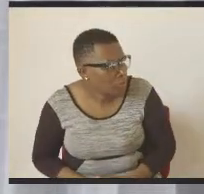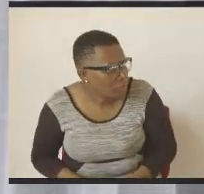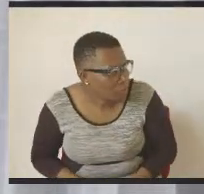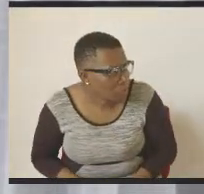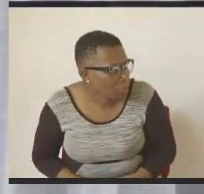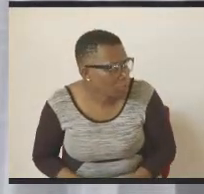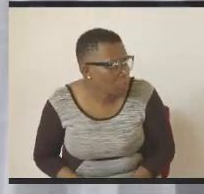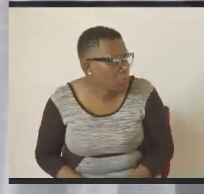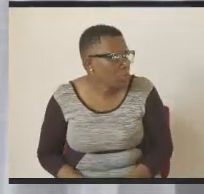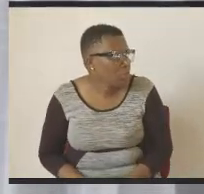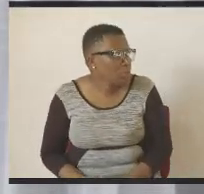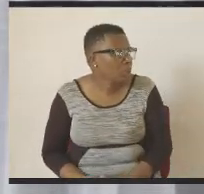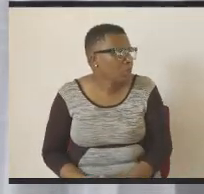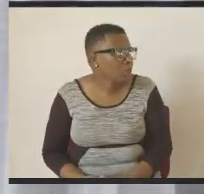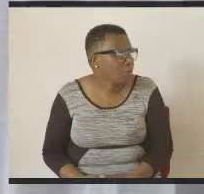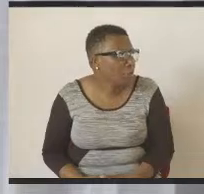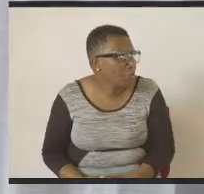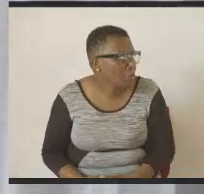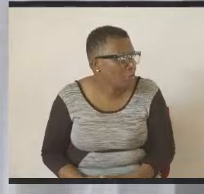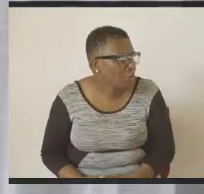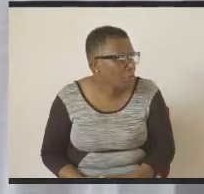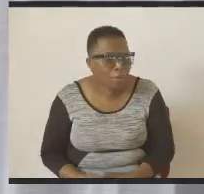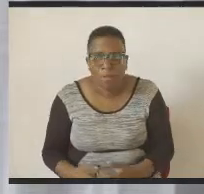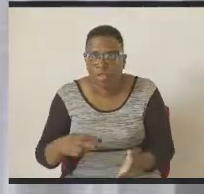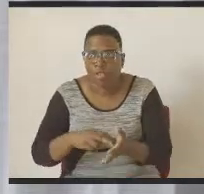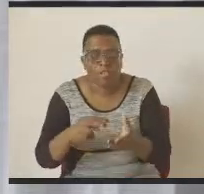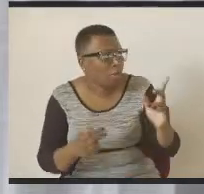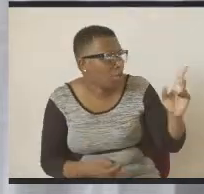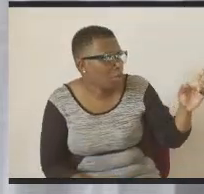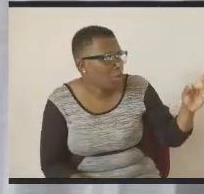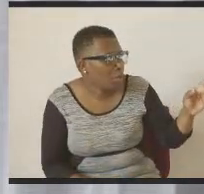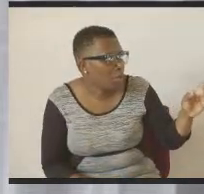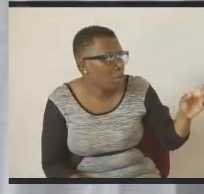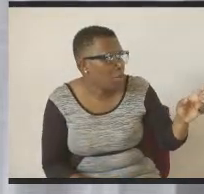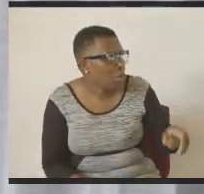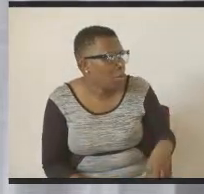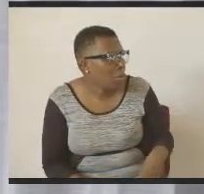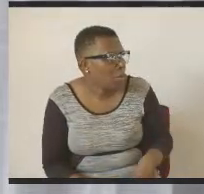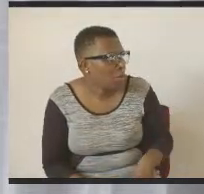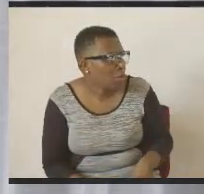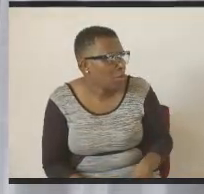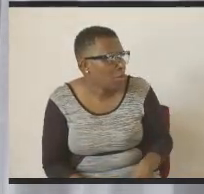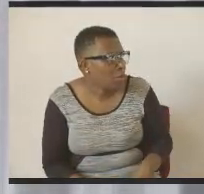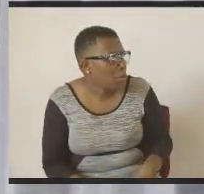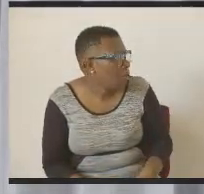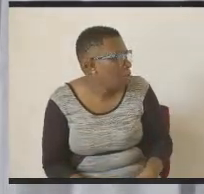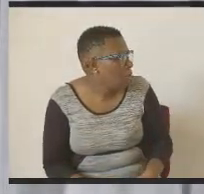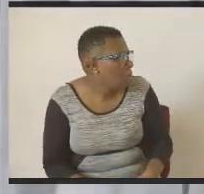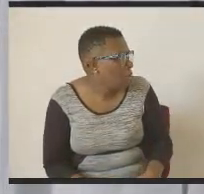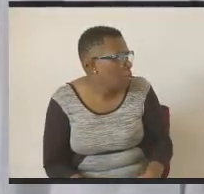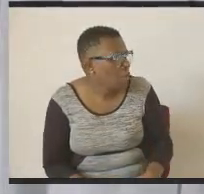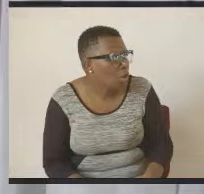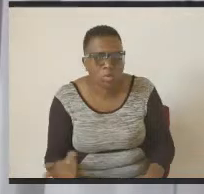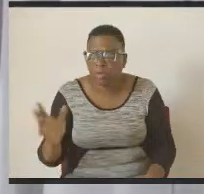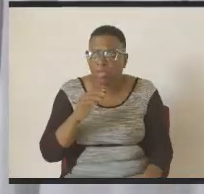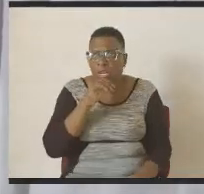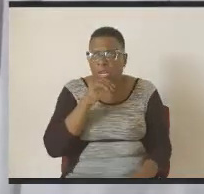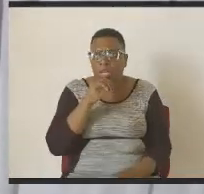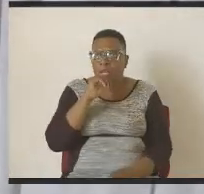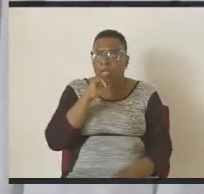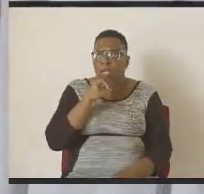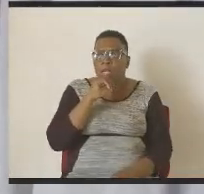We're not going to ask her to stand up so that you can see who she is, to put her under the pressure, but it's very, very nice to see